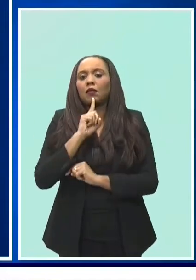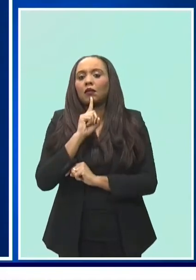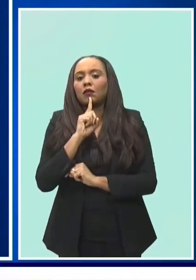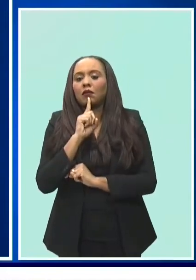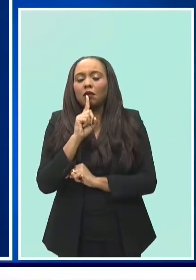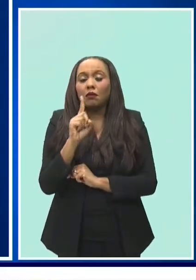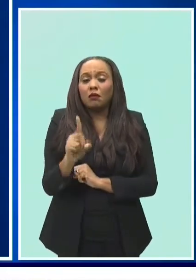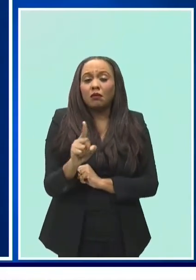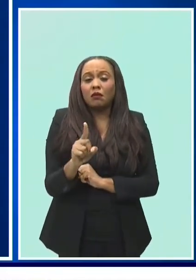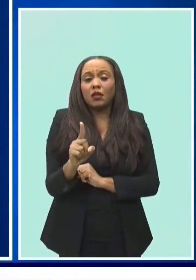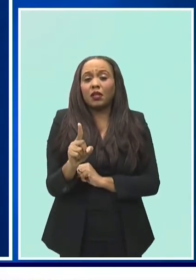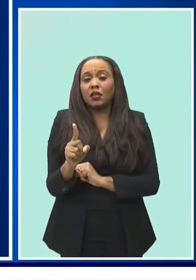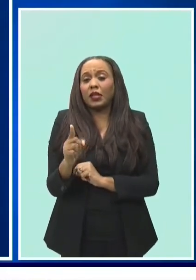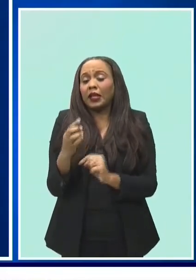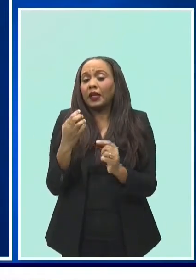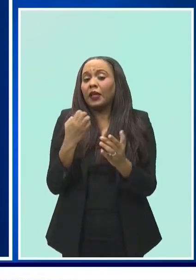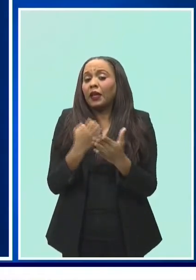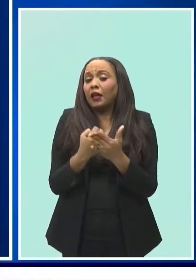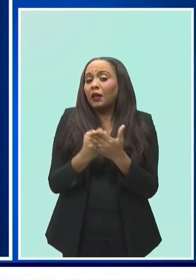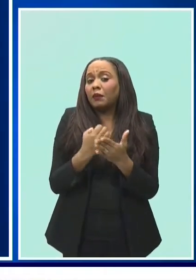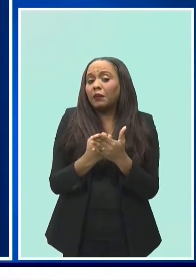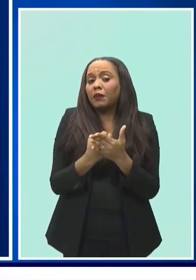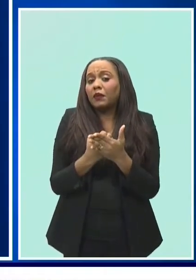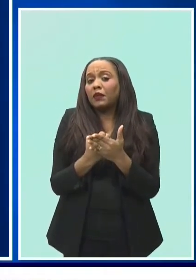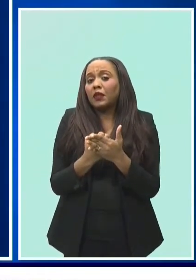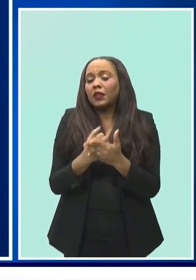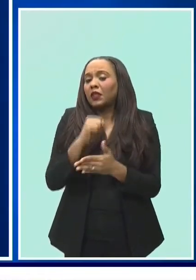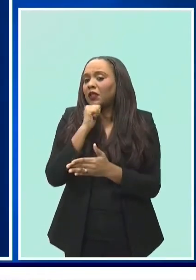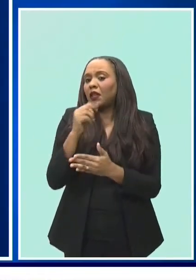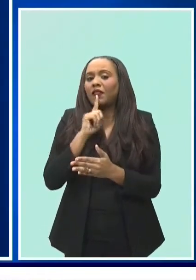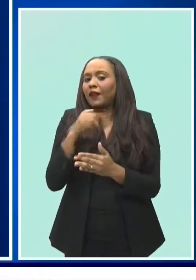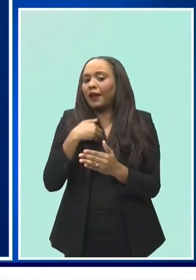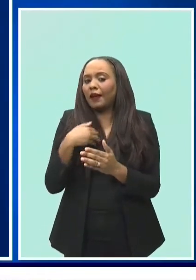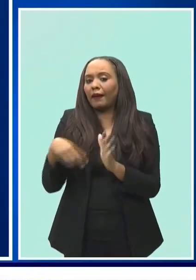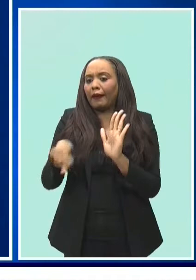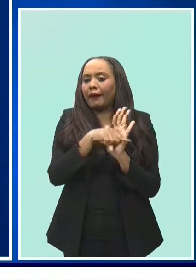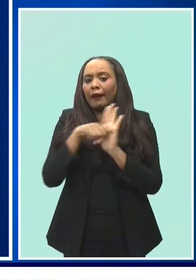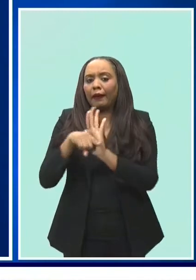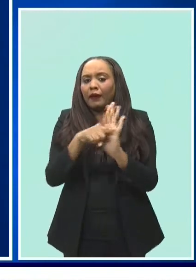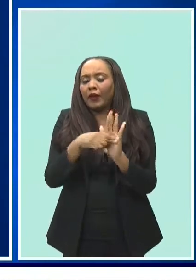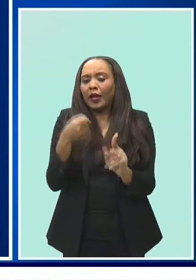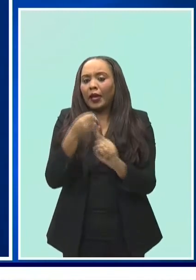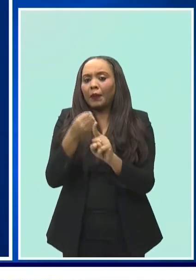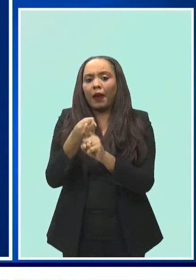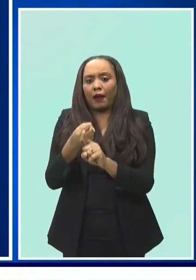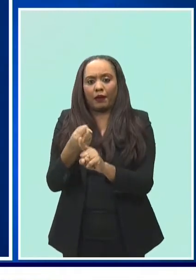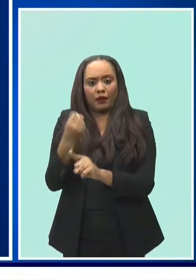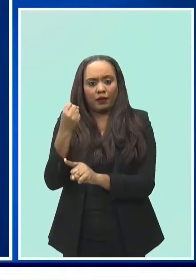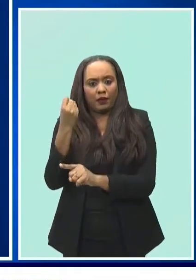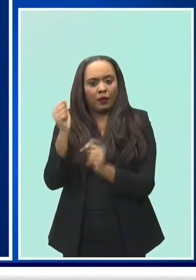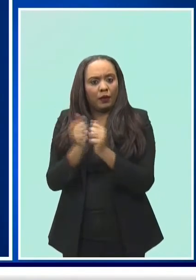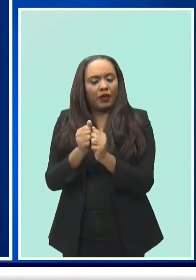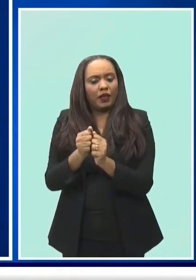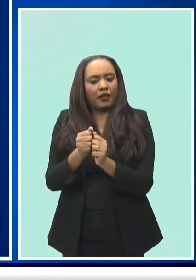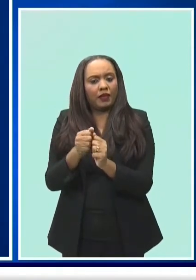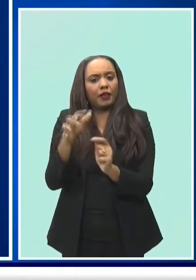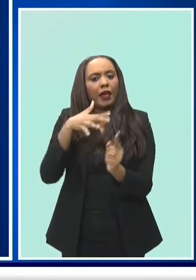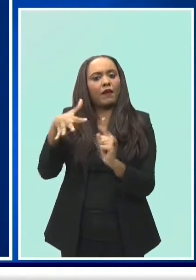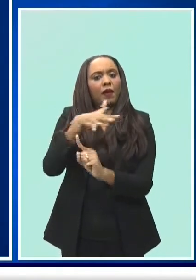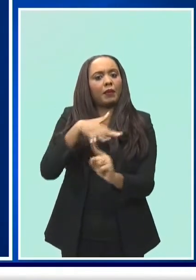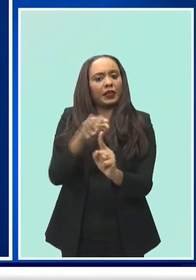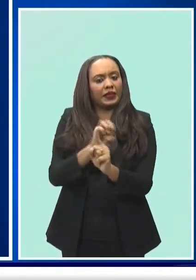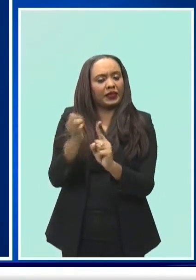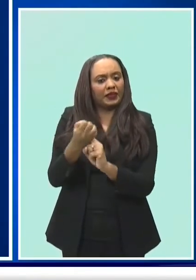the only economic contributors that have no negative impact on the environment. So I think if we can talk